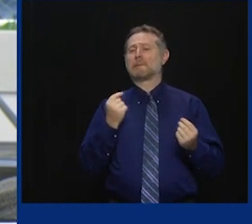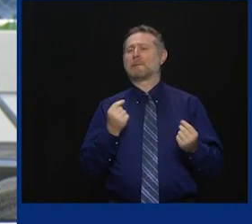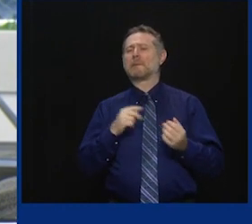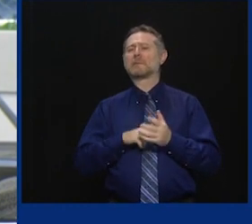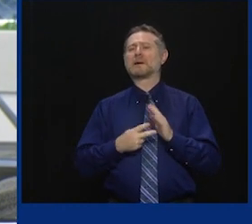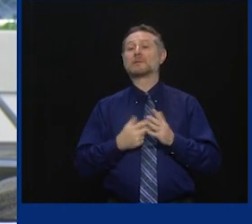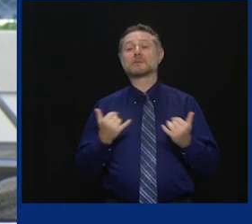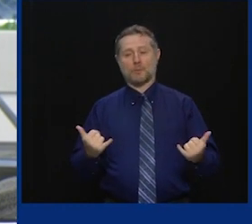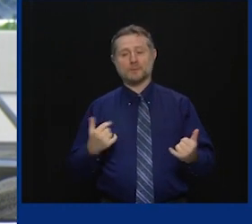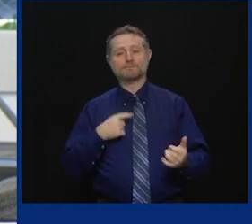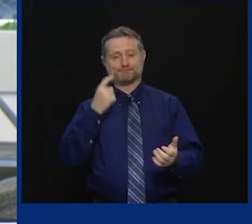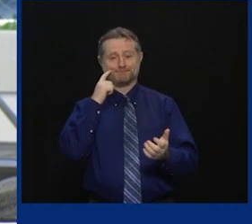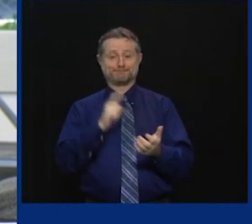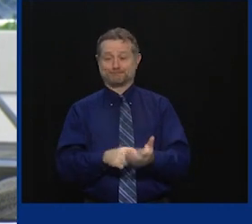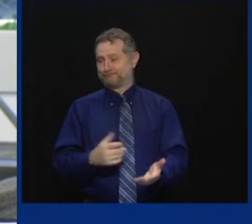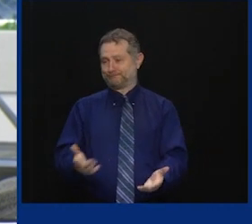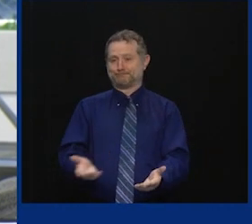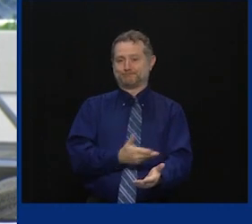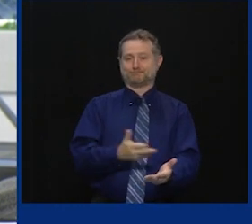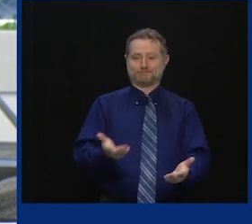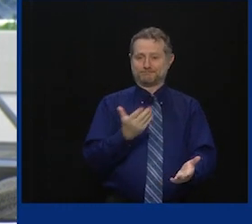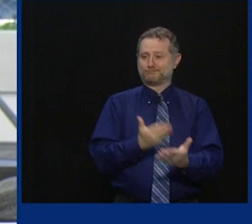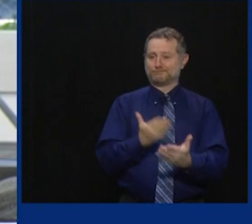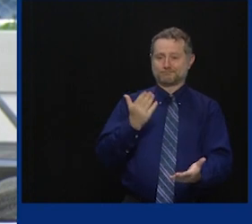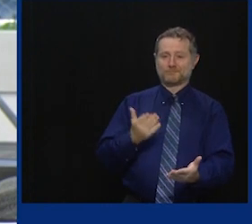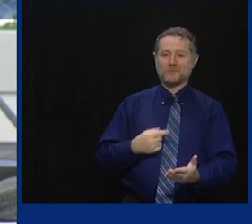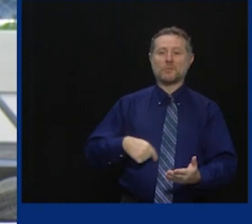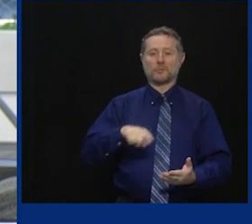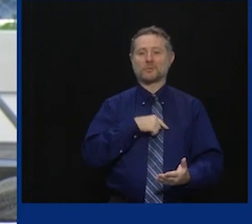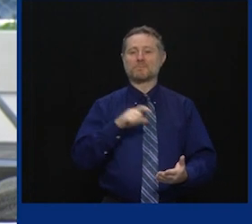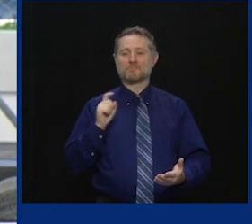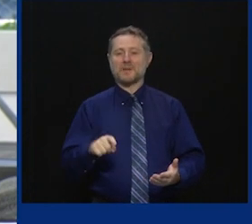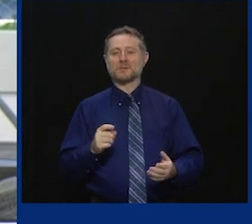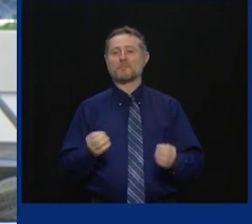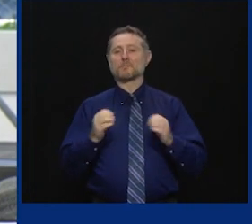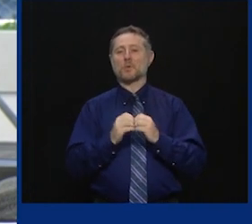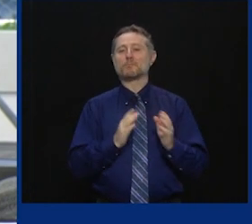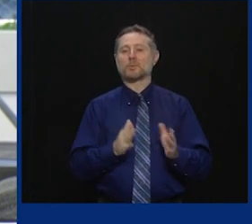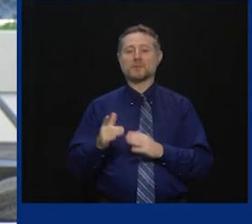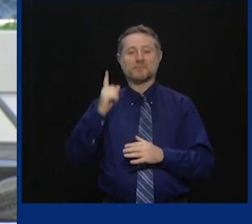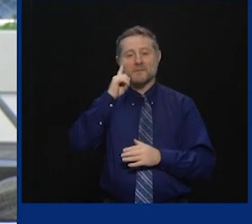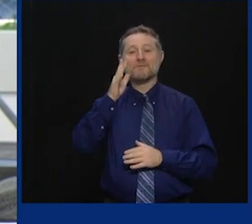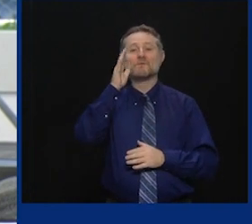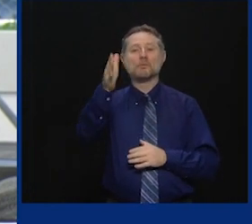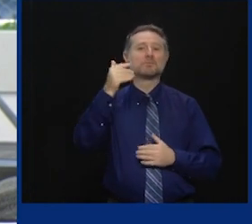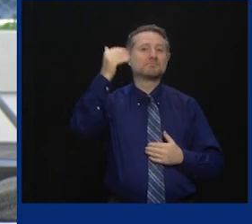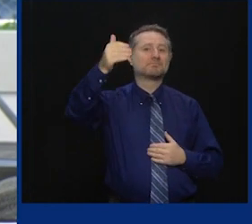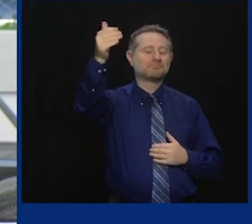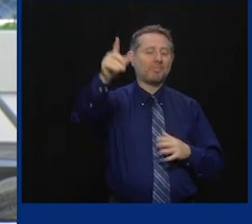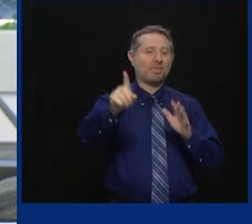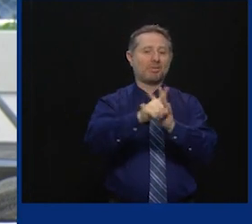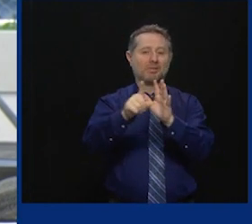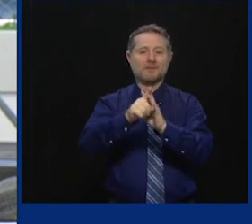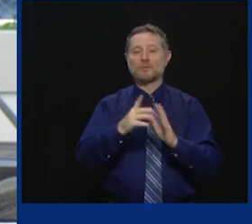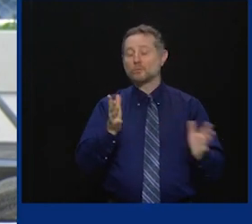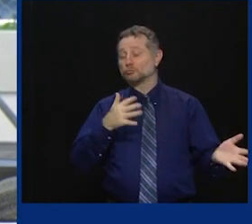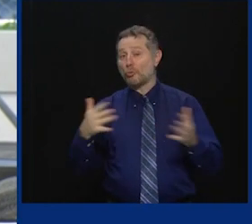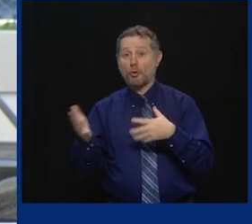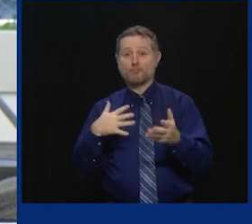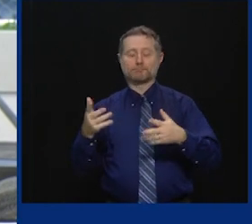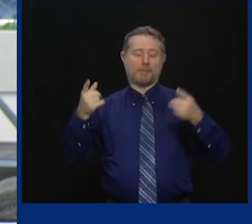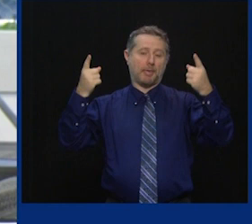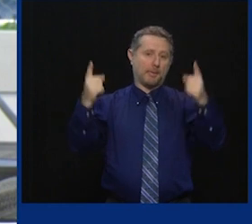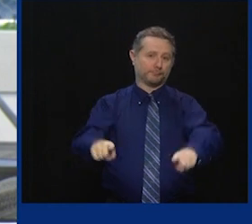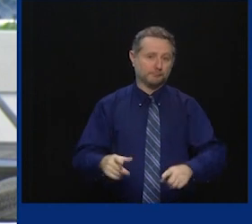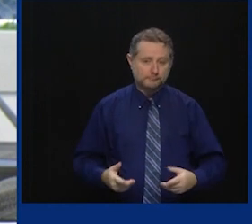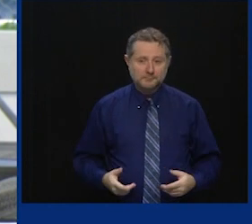the reality of how we can make sure that we are more prepared and more resilient for the impending storms that we know are just perhaps around the corner. So a $3